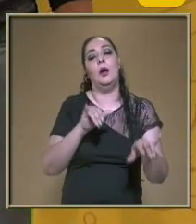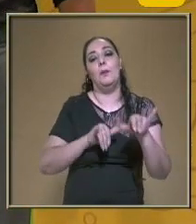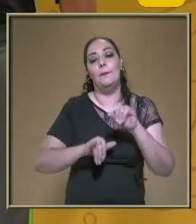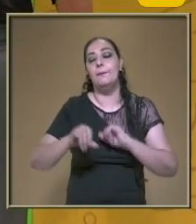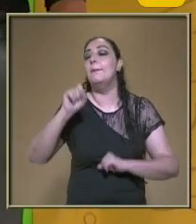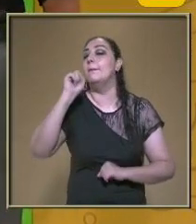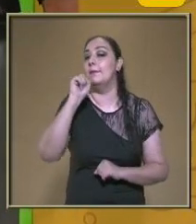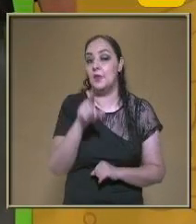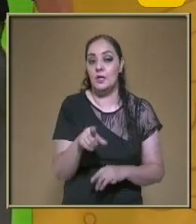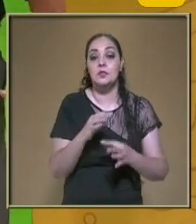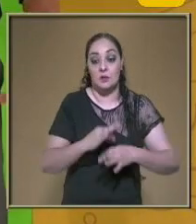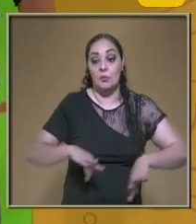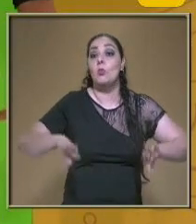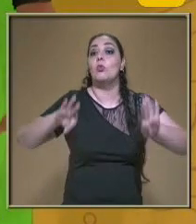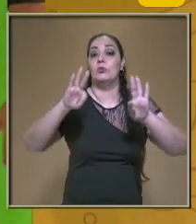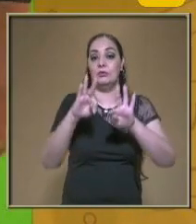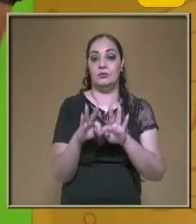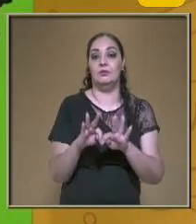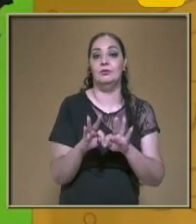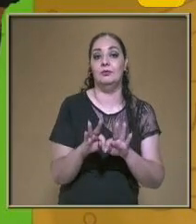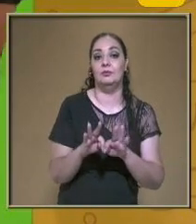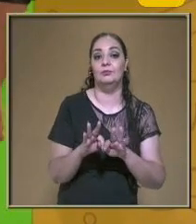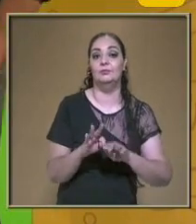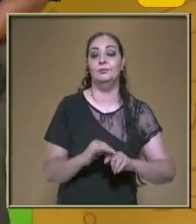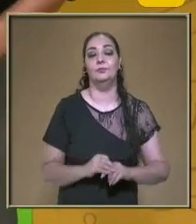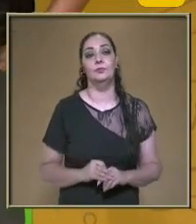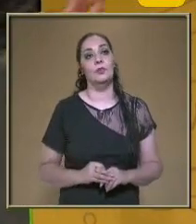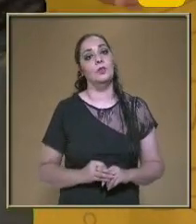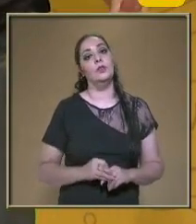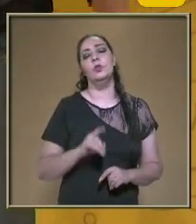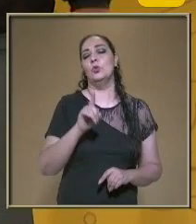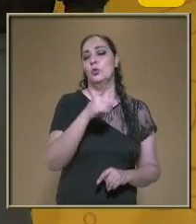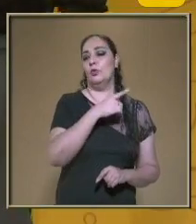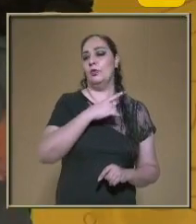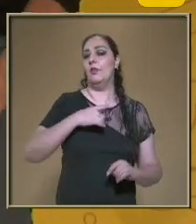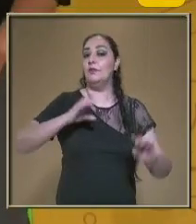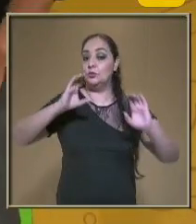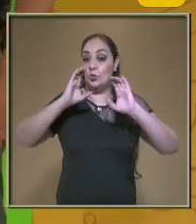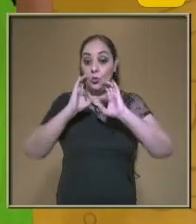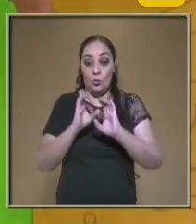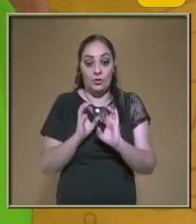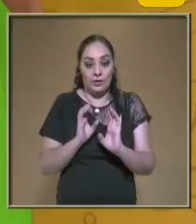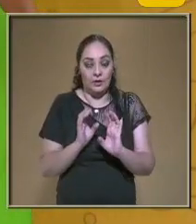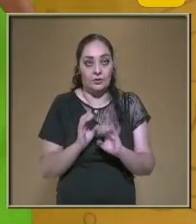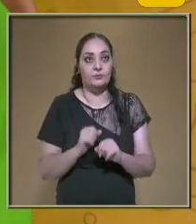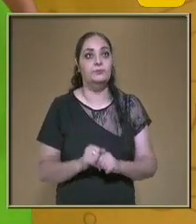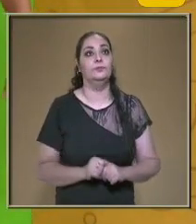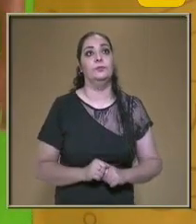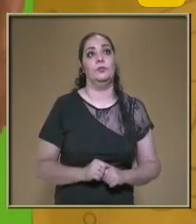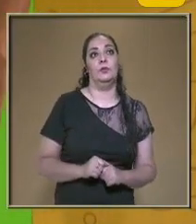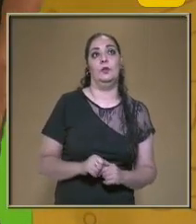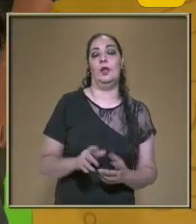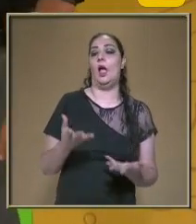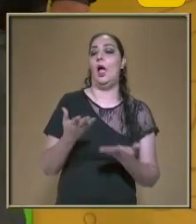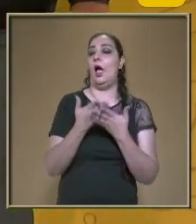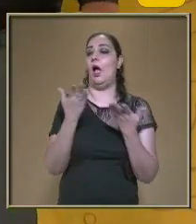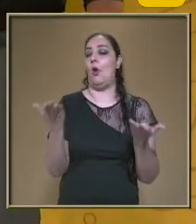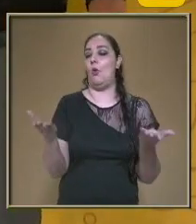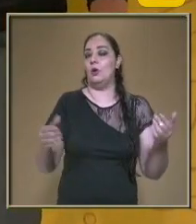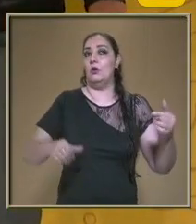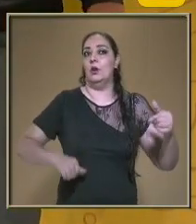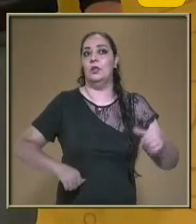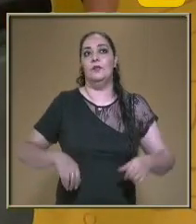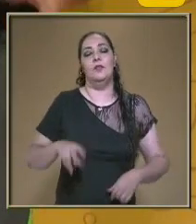also very important, okay? And you must take care of this. Video activities, say hello to